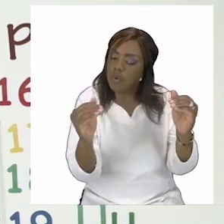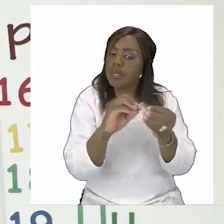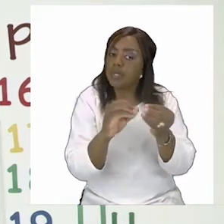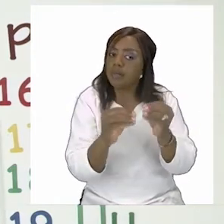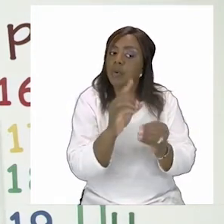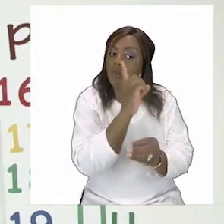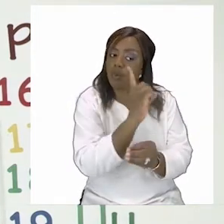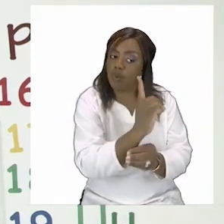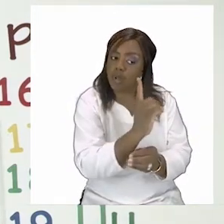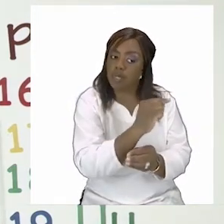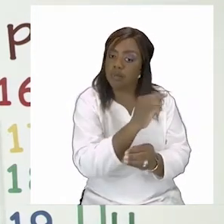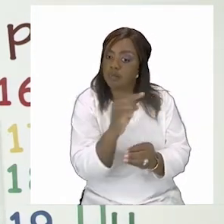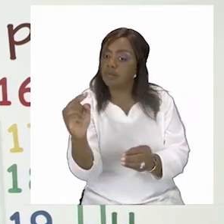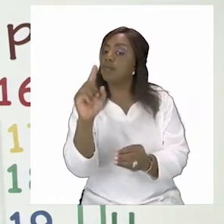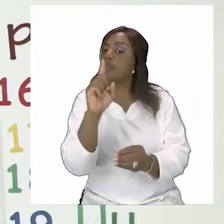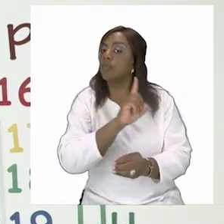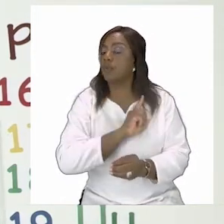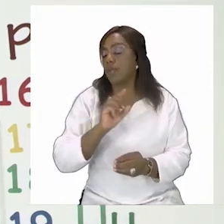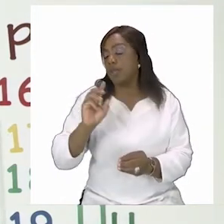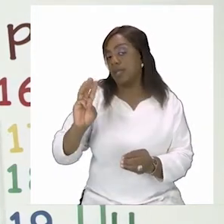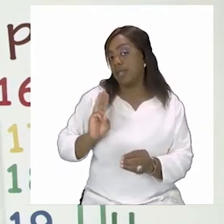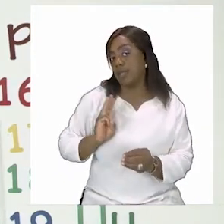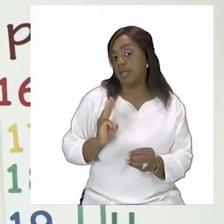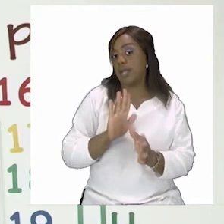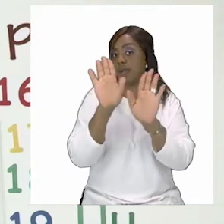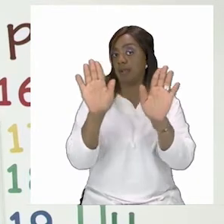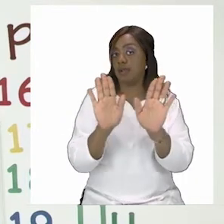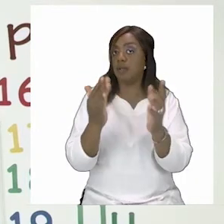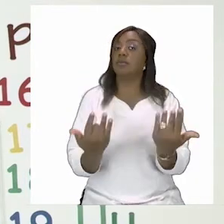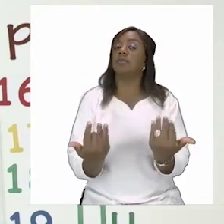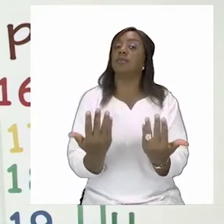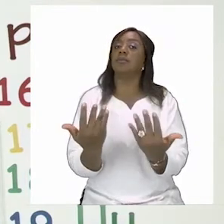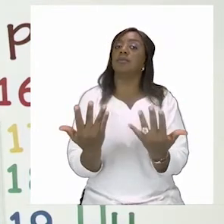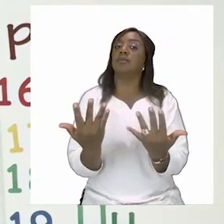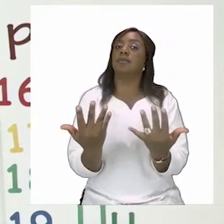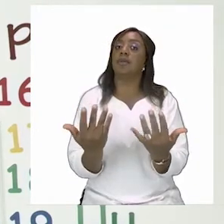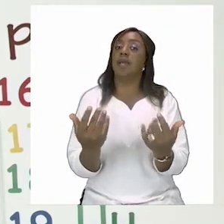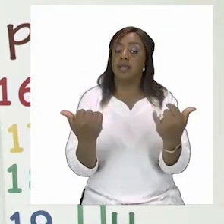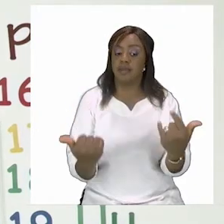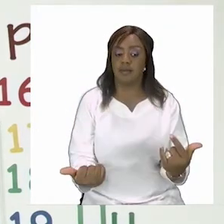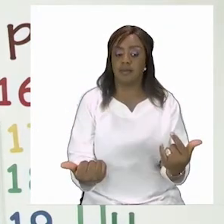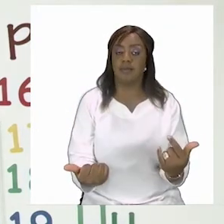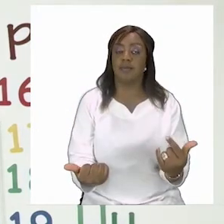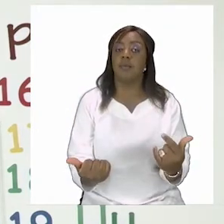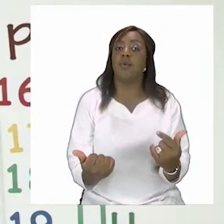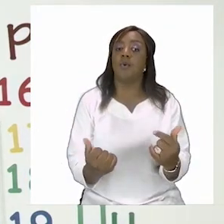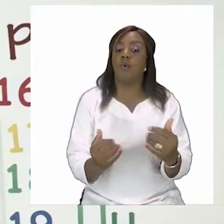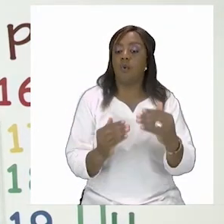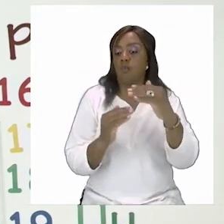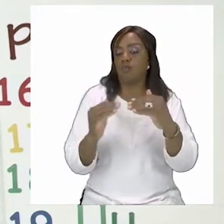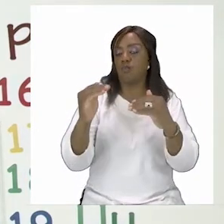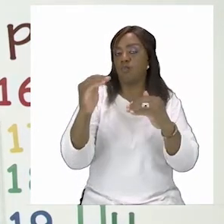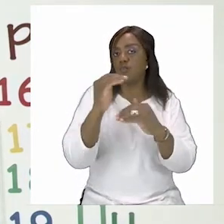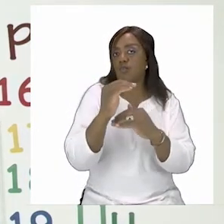to 30 in green. And now we're going to talk about the odd